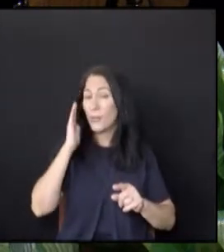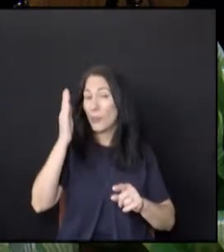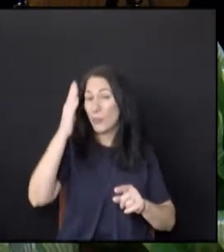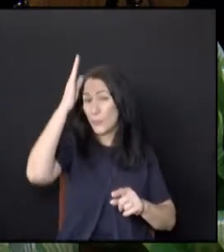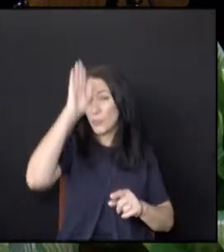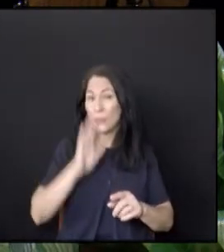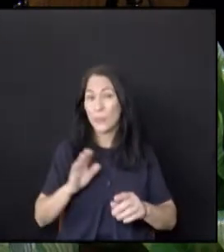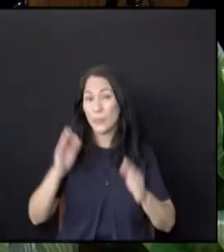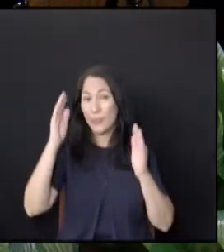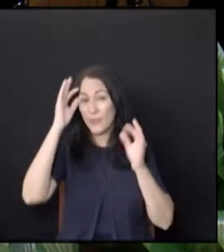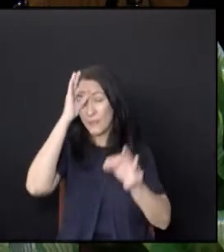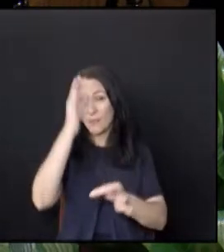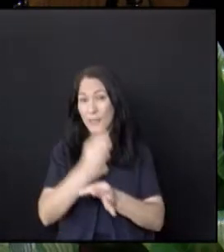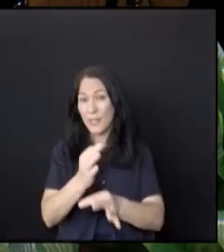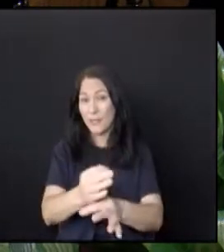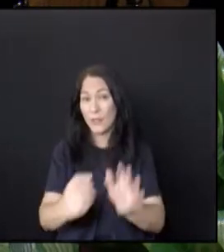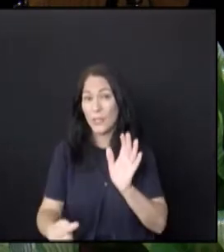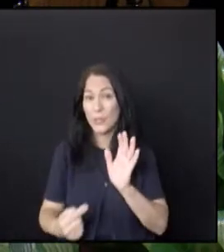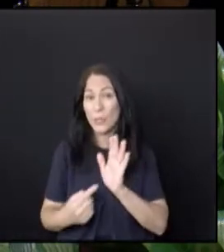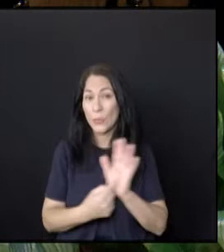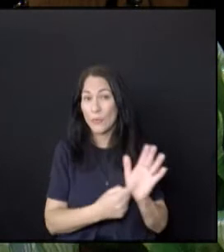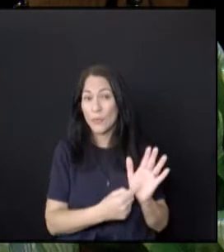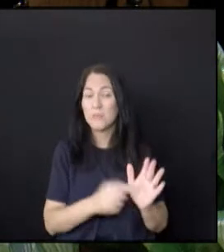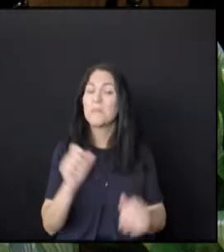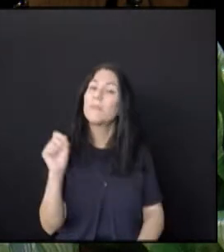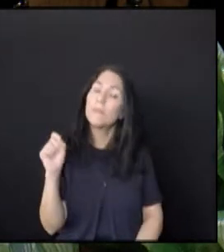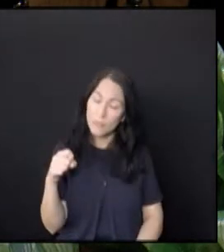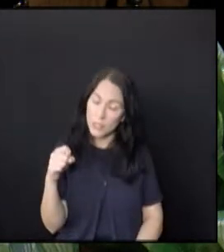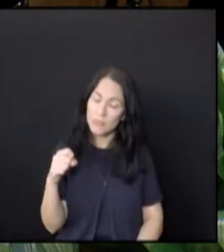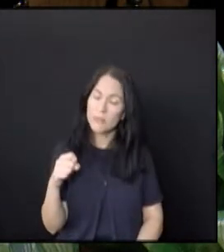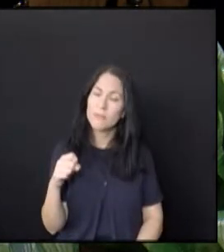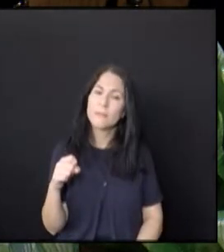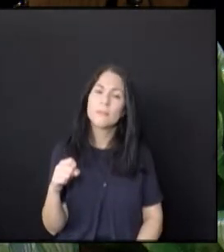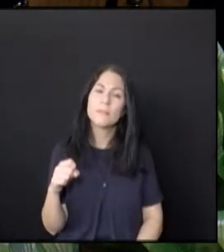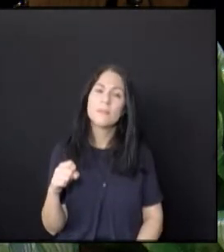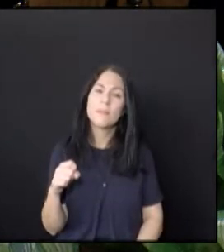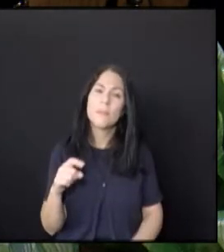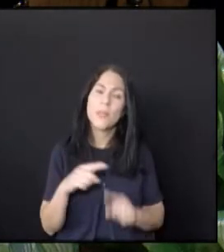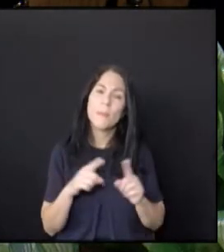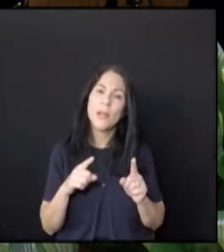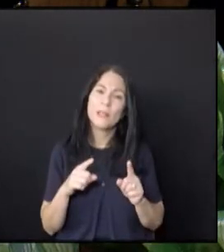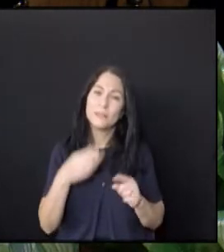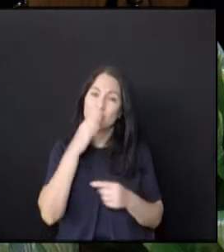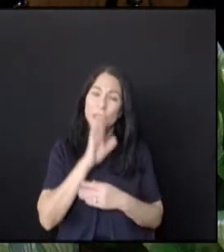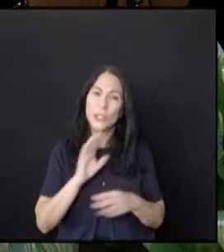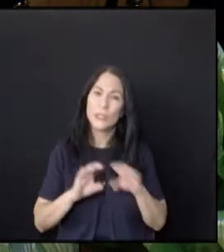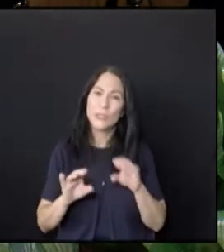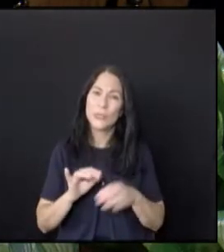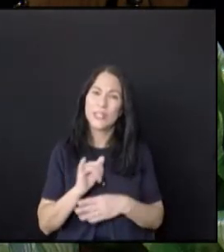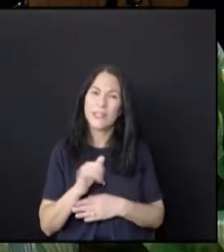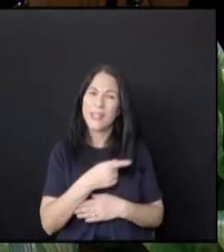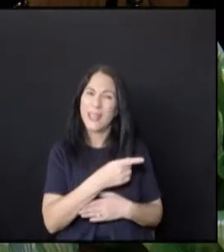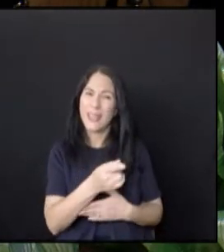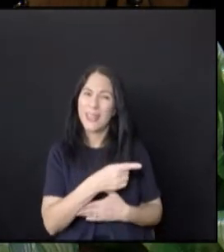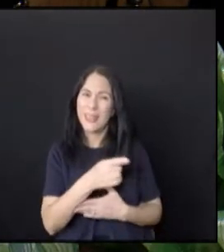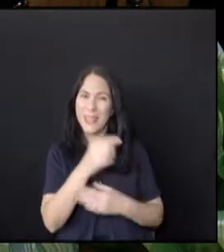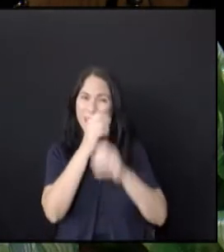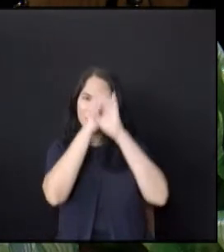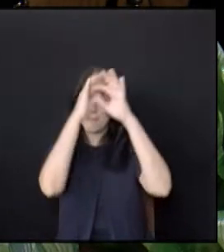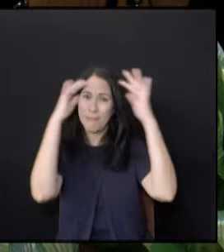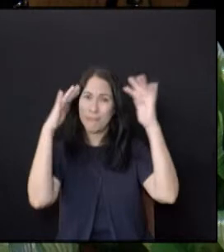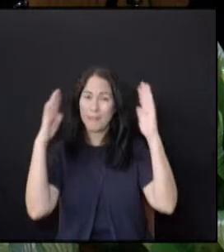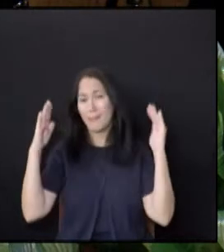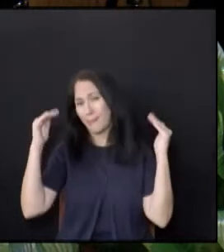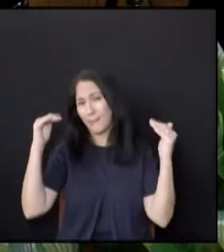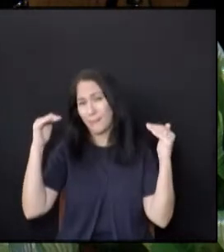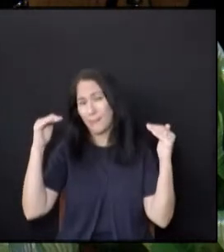and exalting this Son of Man and his kingdom? Absolutely. But would God do it in the way most of his people had come to